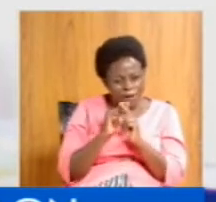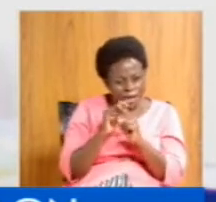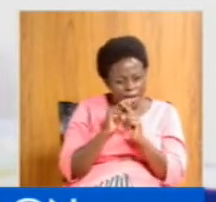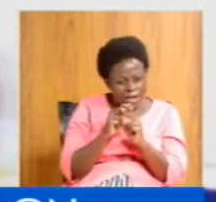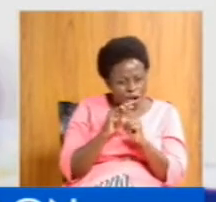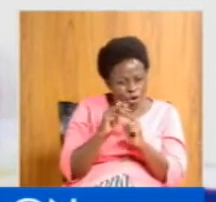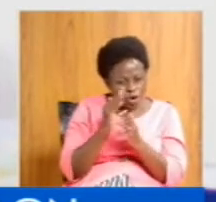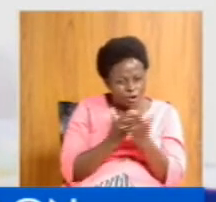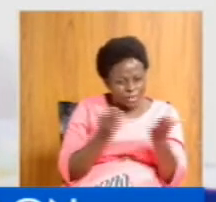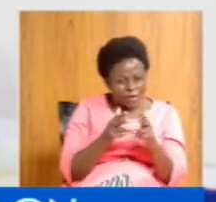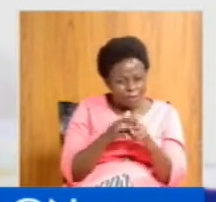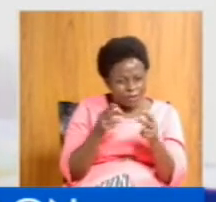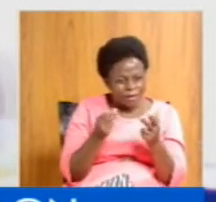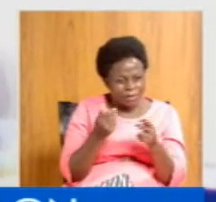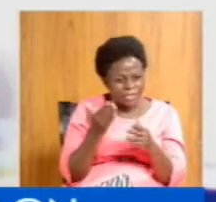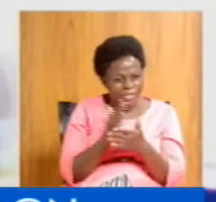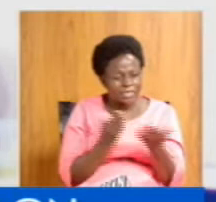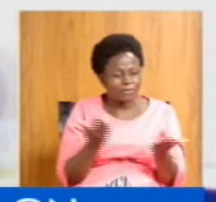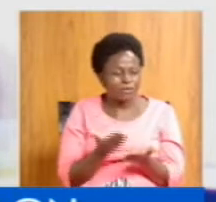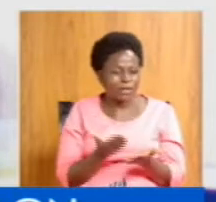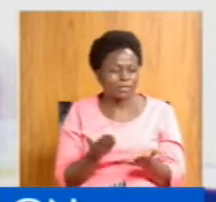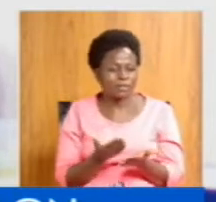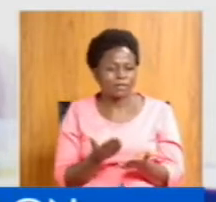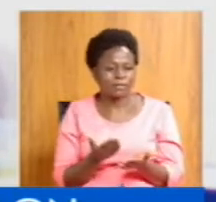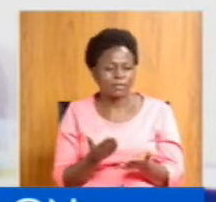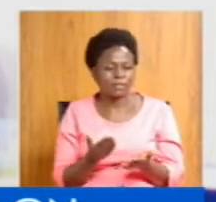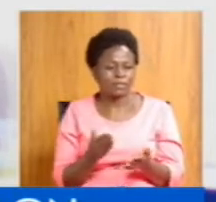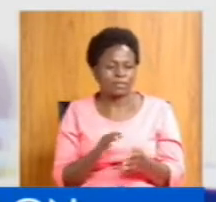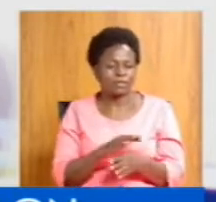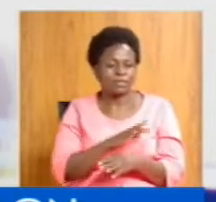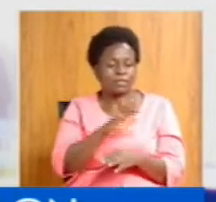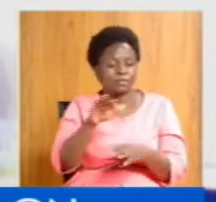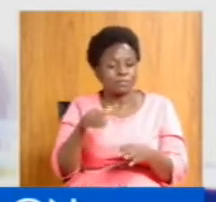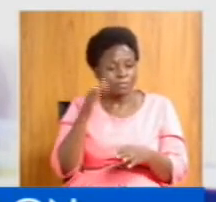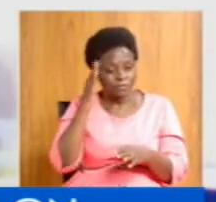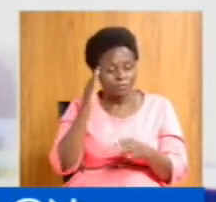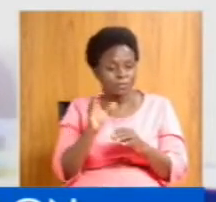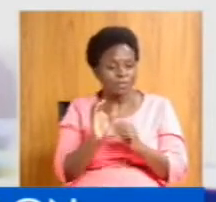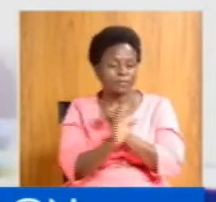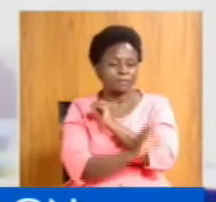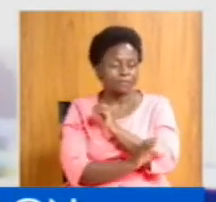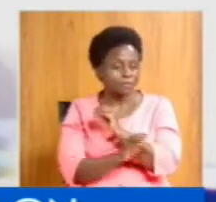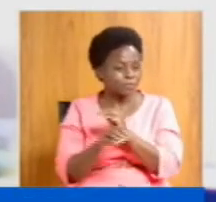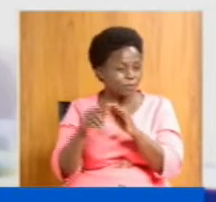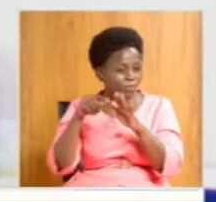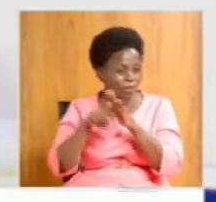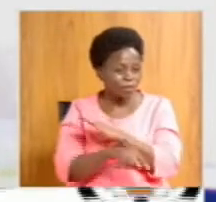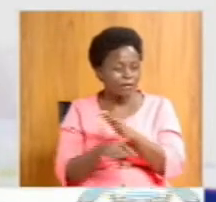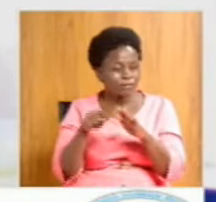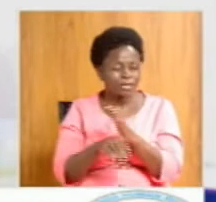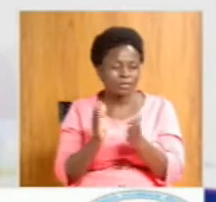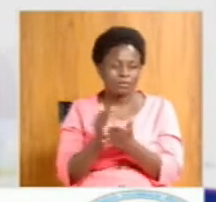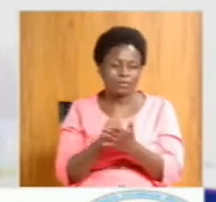it there is a loan somewhere it borrowed money somewhere but also we know countries that have gone down have gone down because of